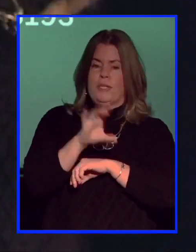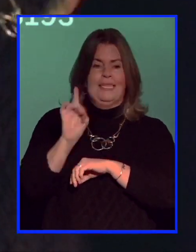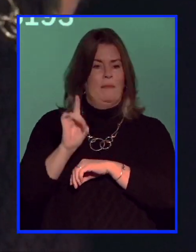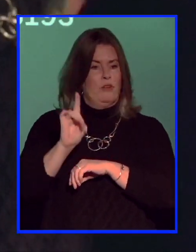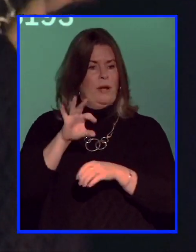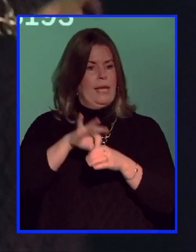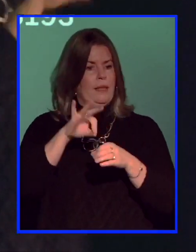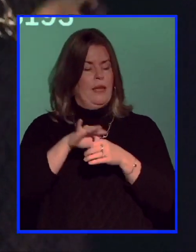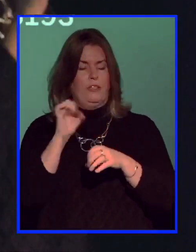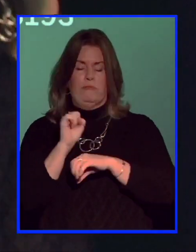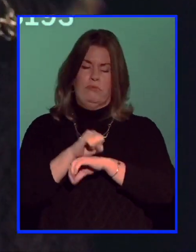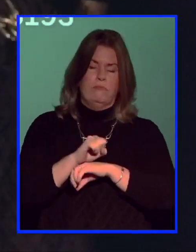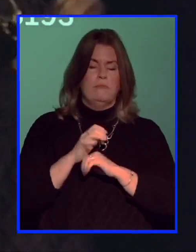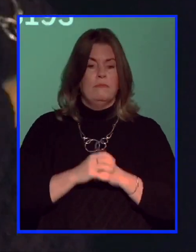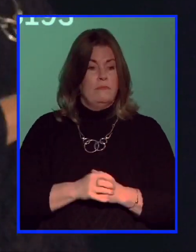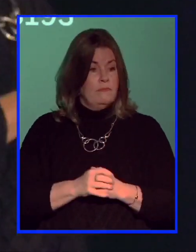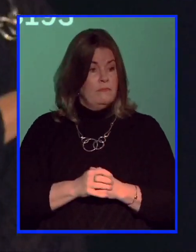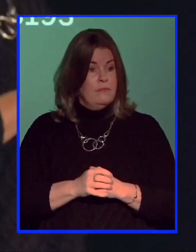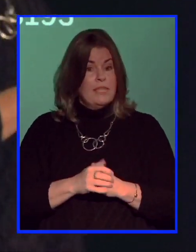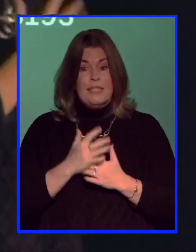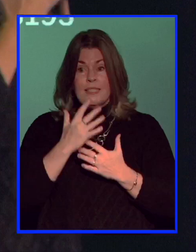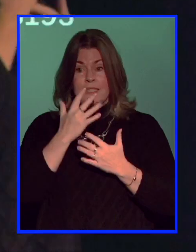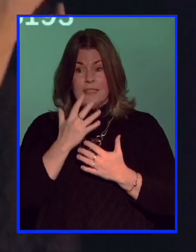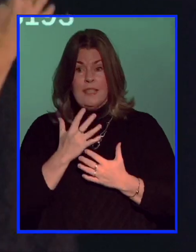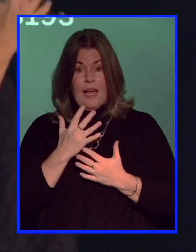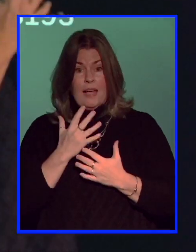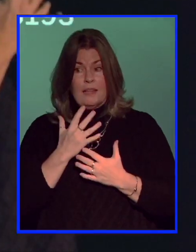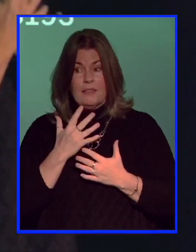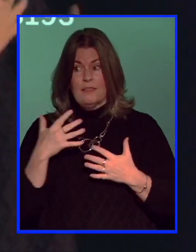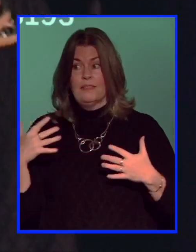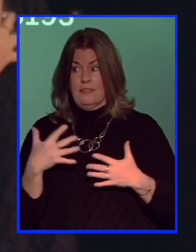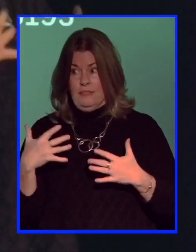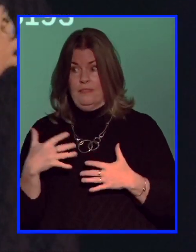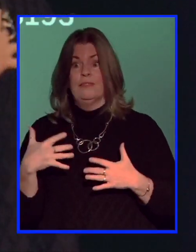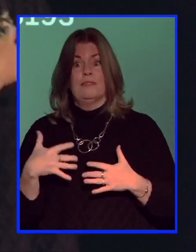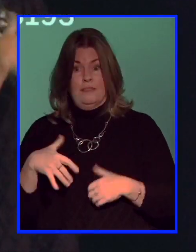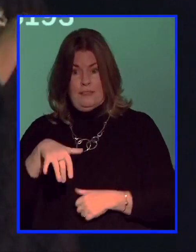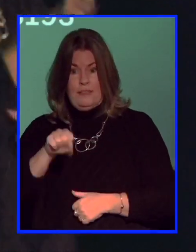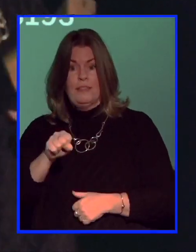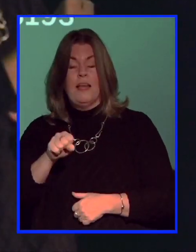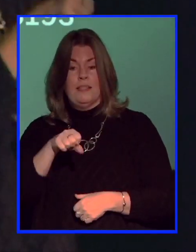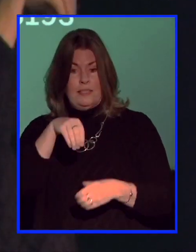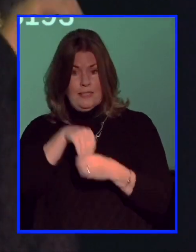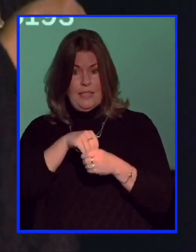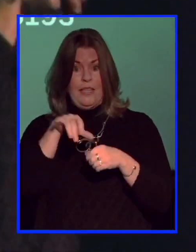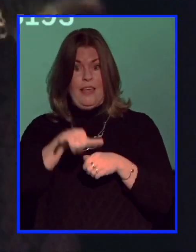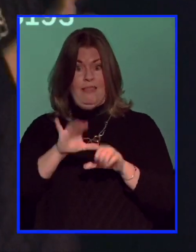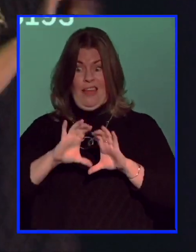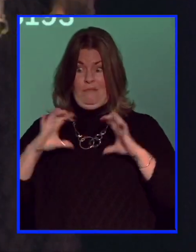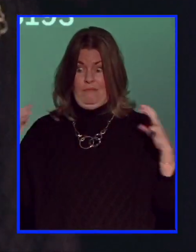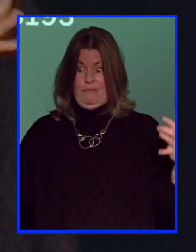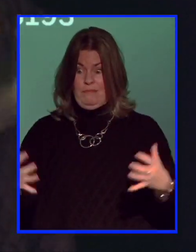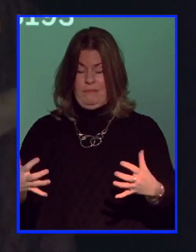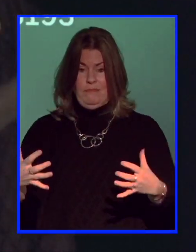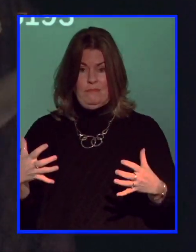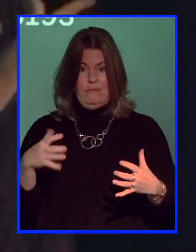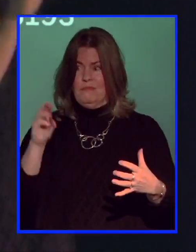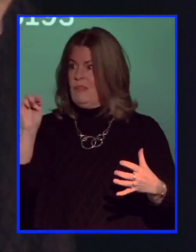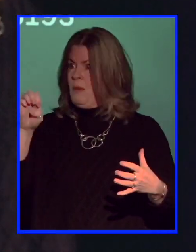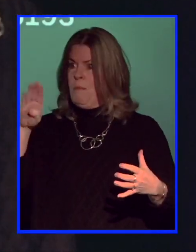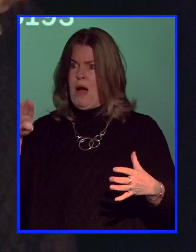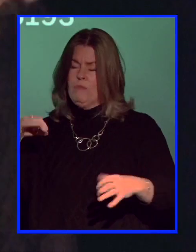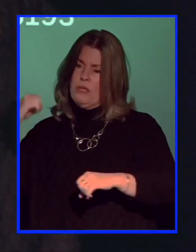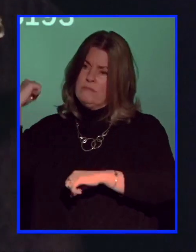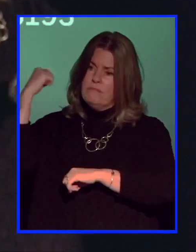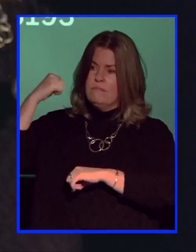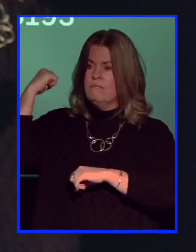election. And as sad as it was and as scary as it was when I was in that chamber and the mob was breaking